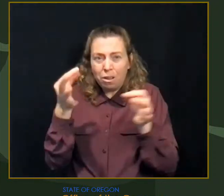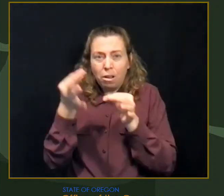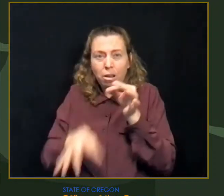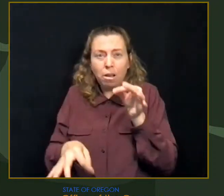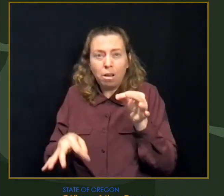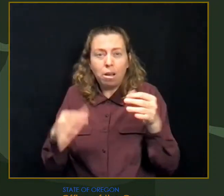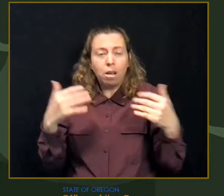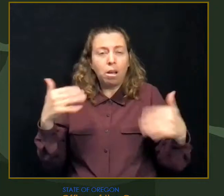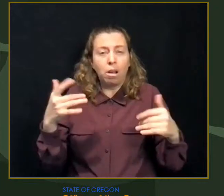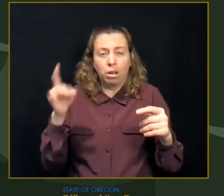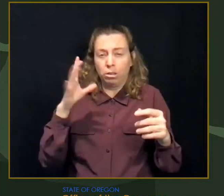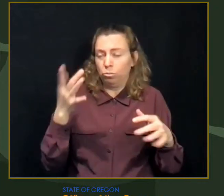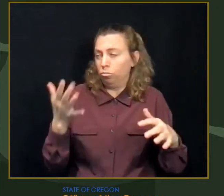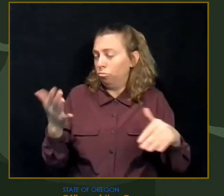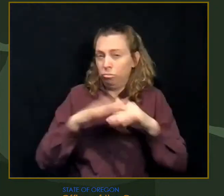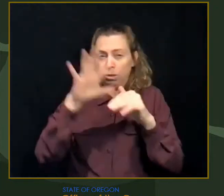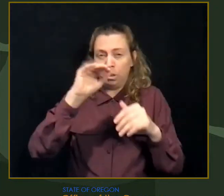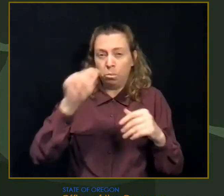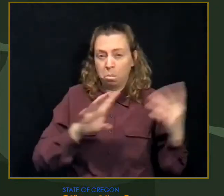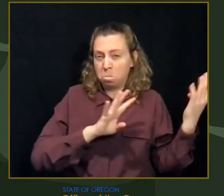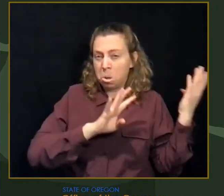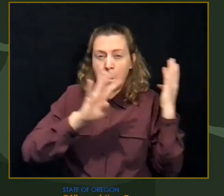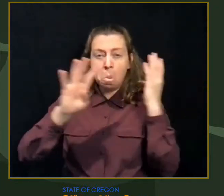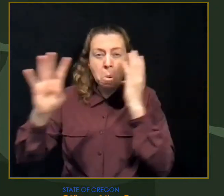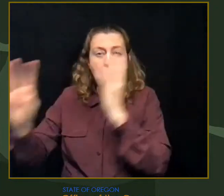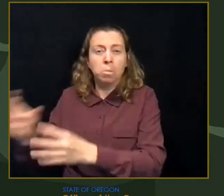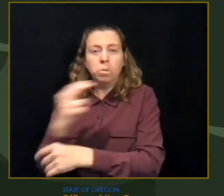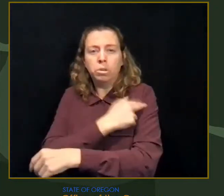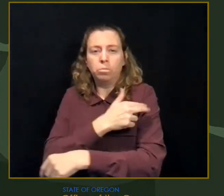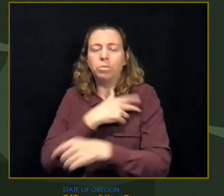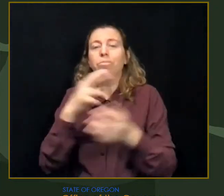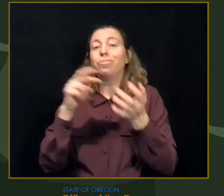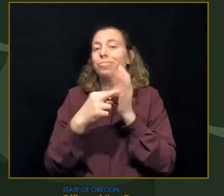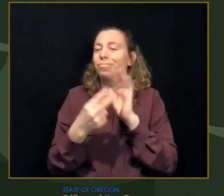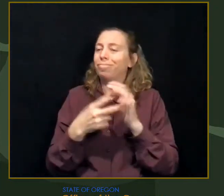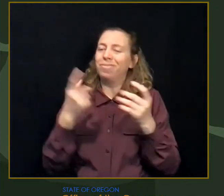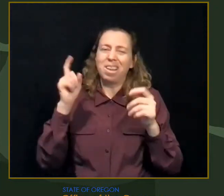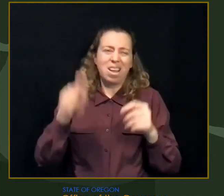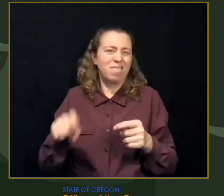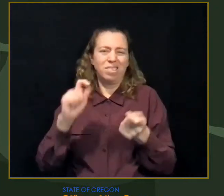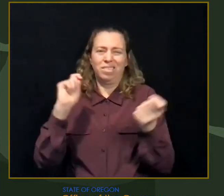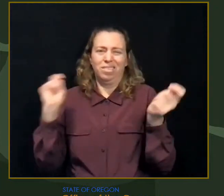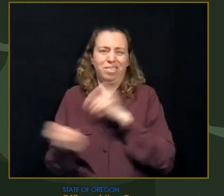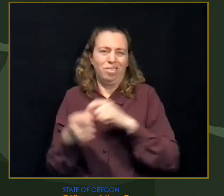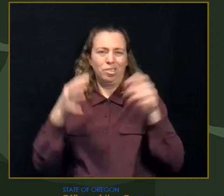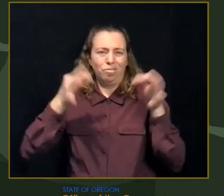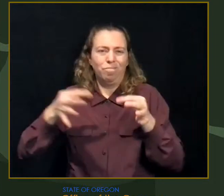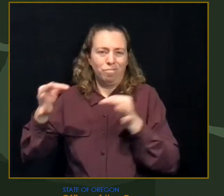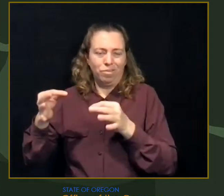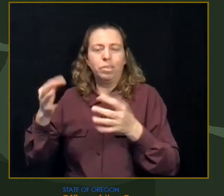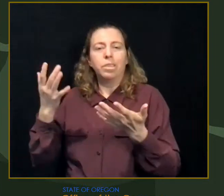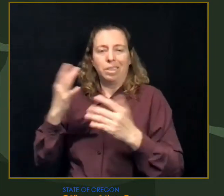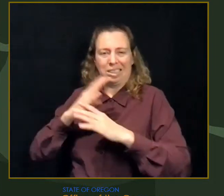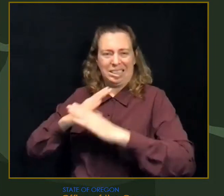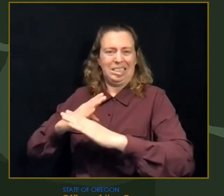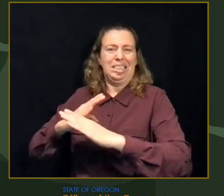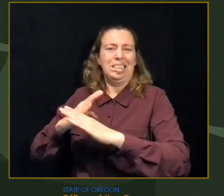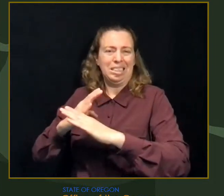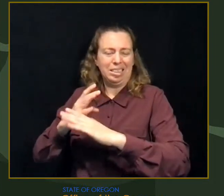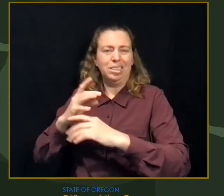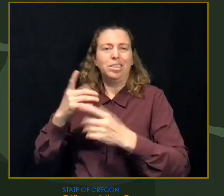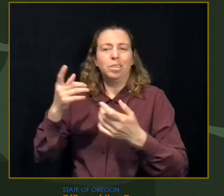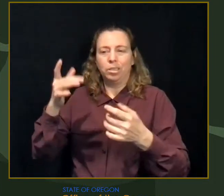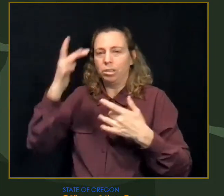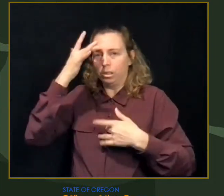behavior for the short term so that we could prevent getting to that peak in the fall and prevent getting to a place where people might not be able to